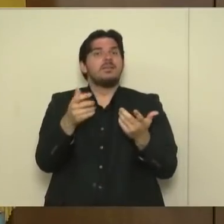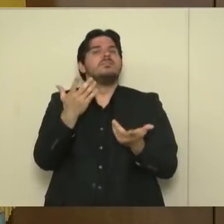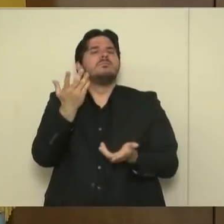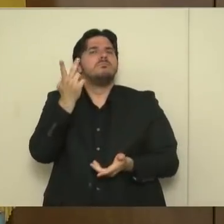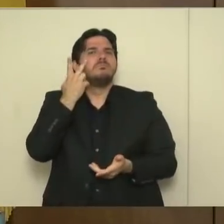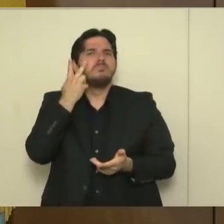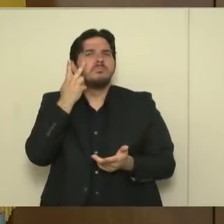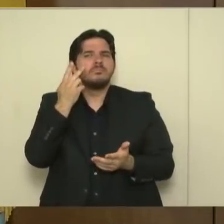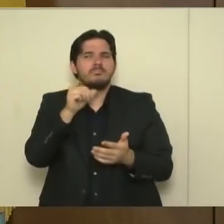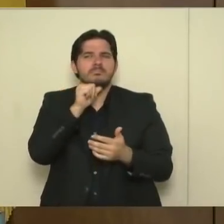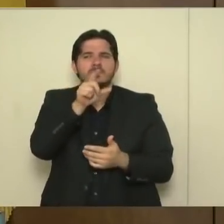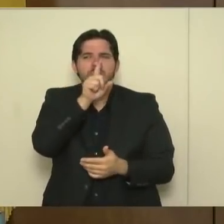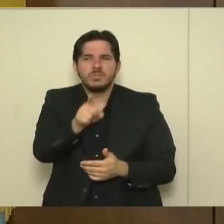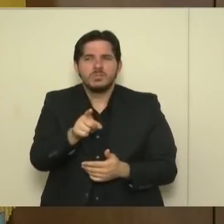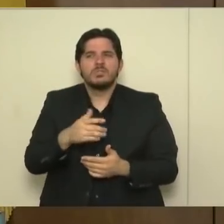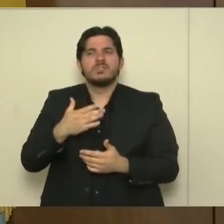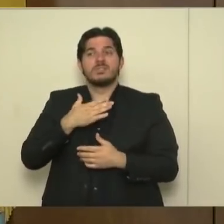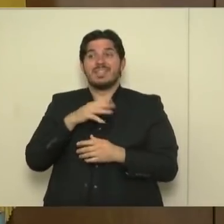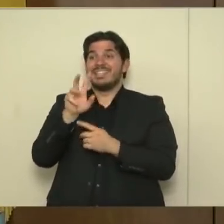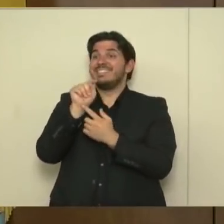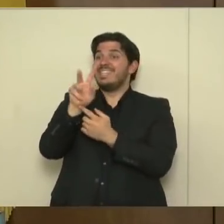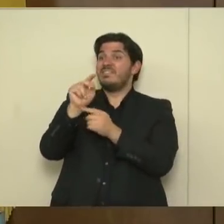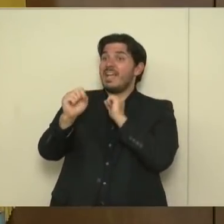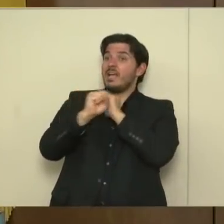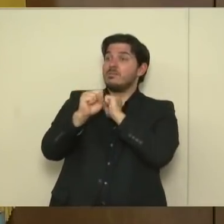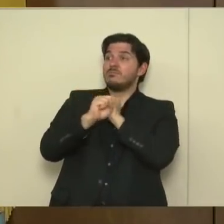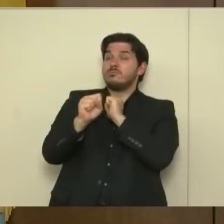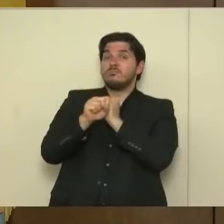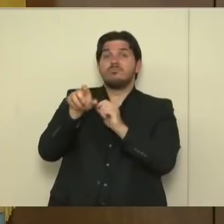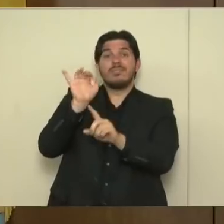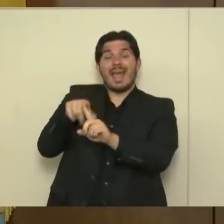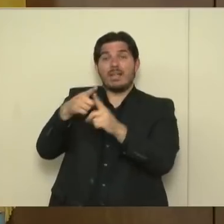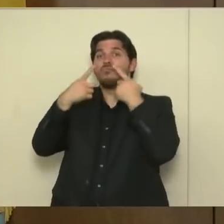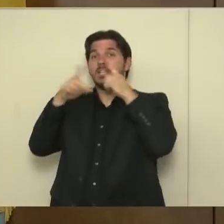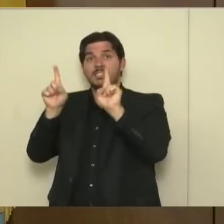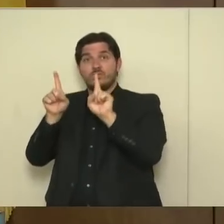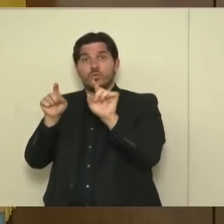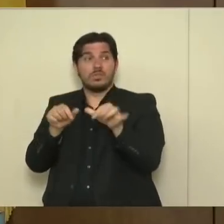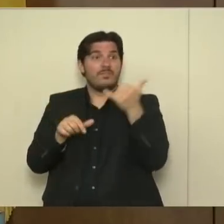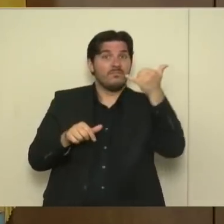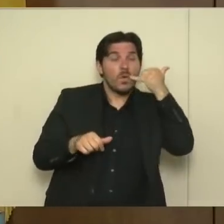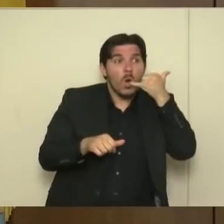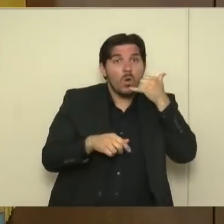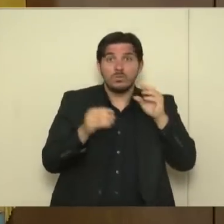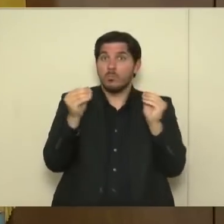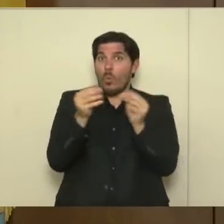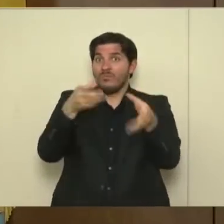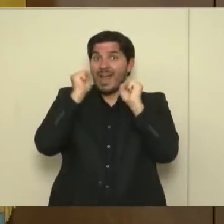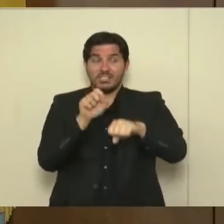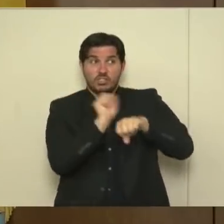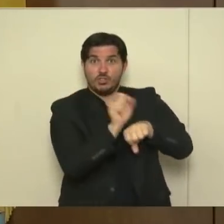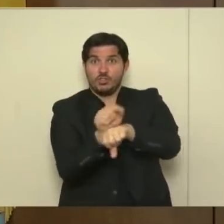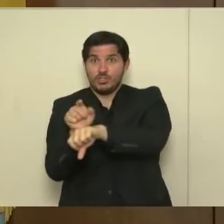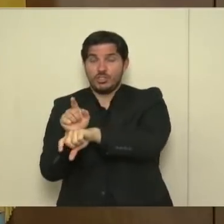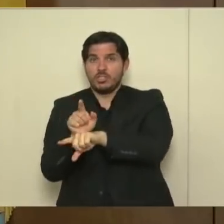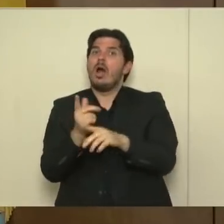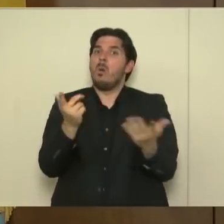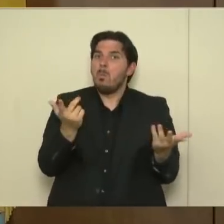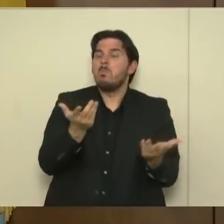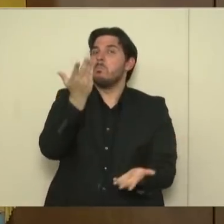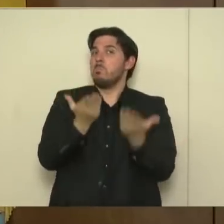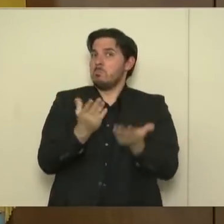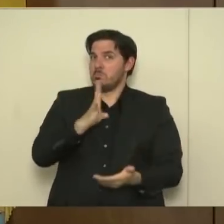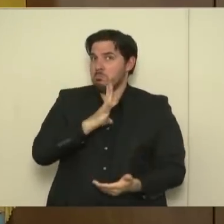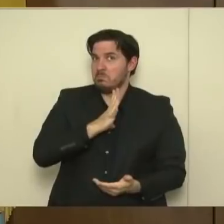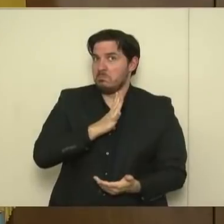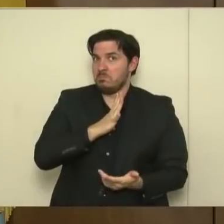gating criteria, which means folks are answering their phones and we're getting to them faster. And I think that these press conferences where you're